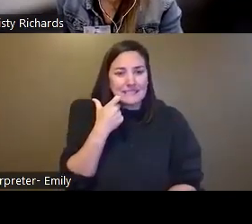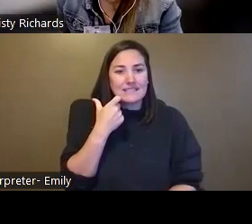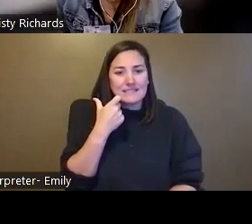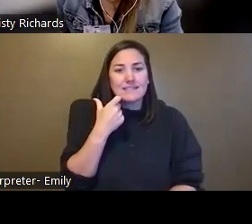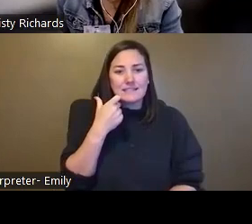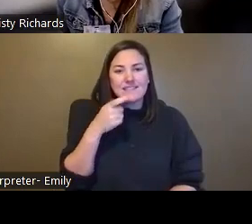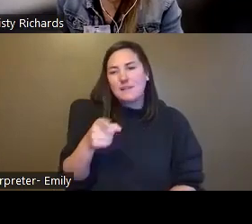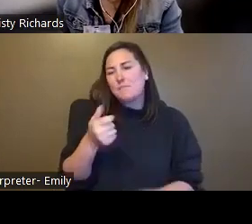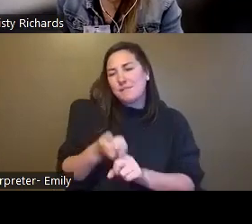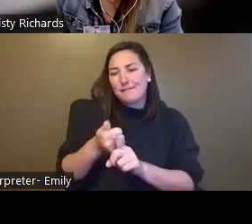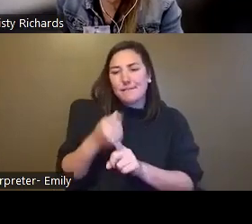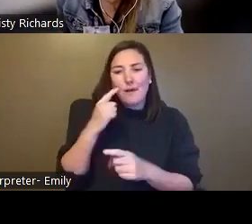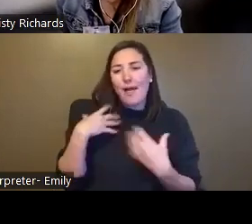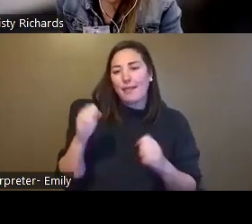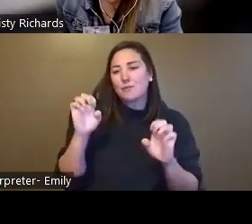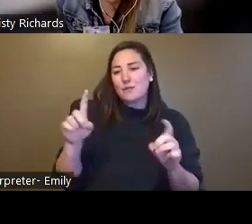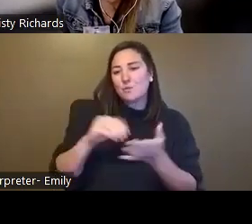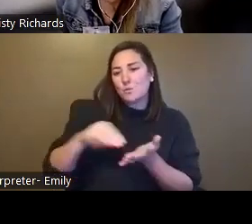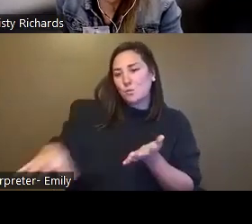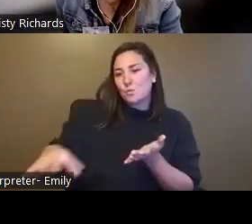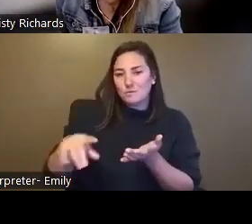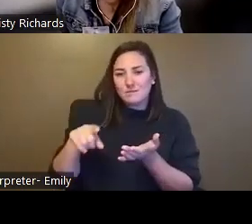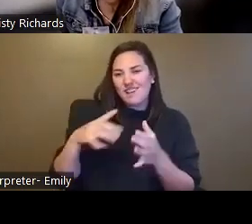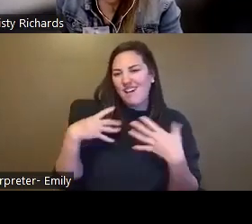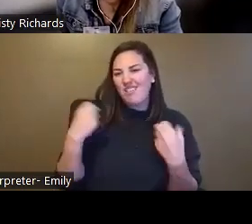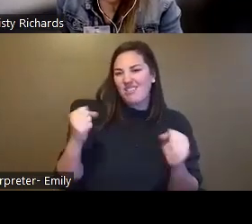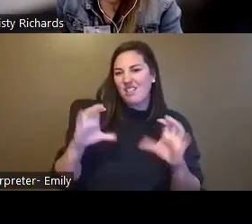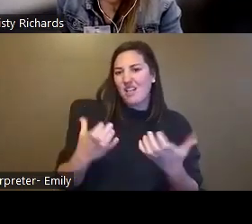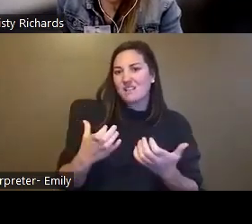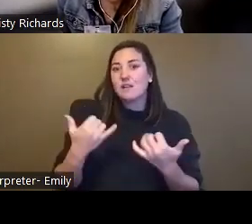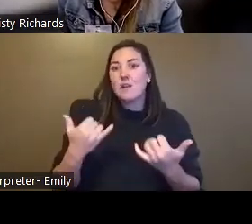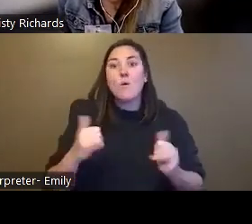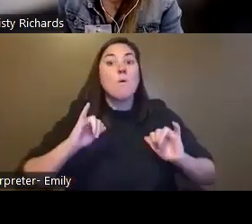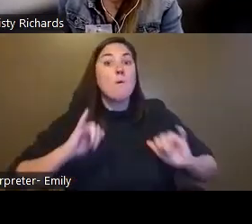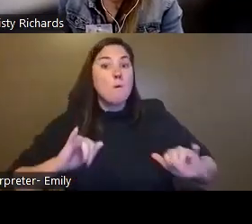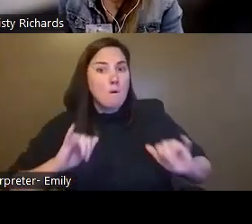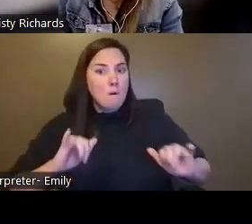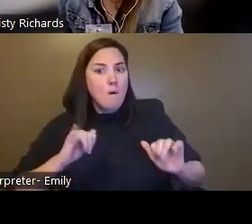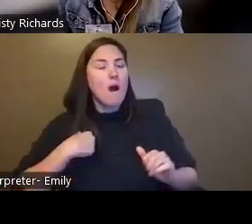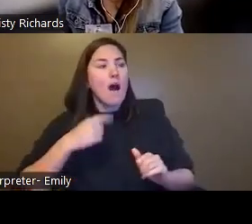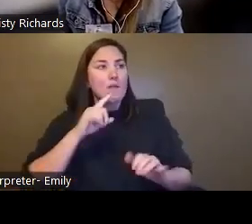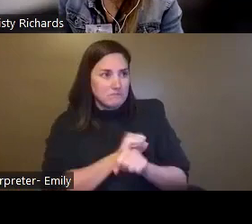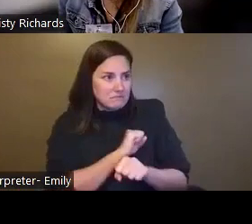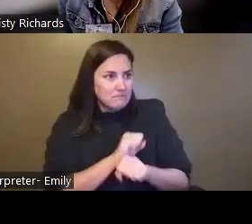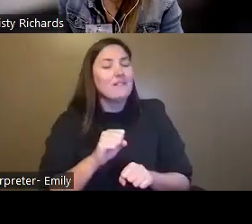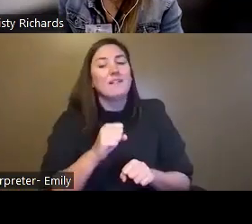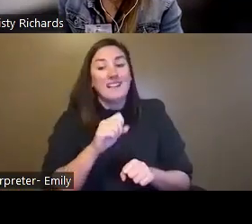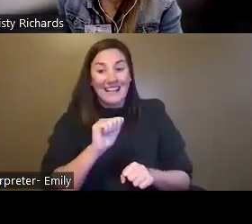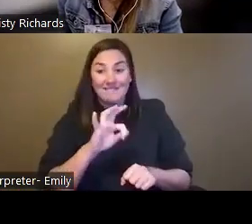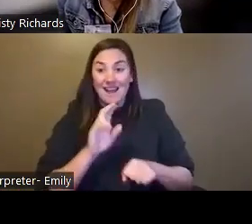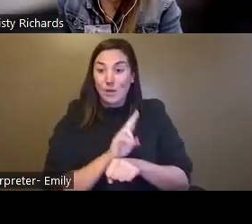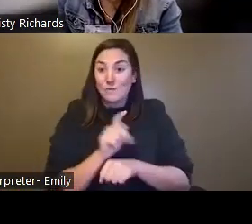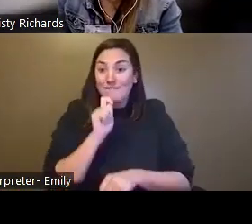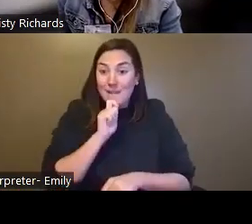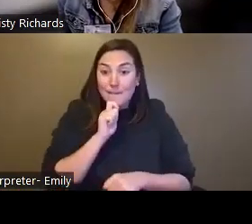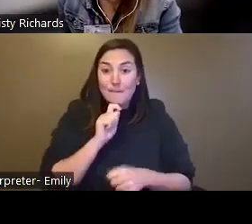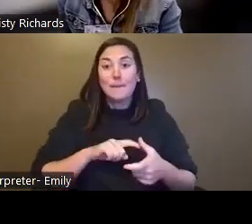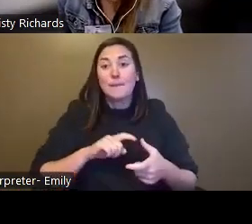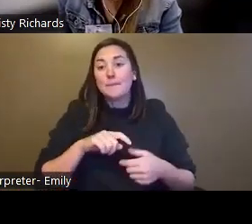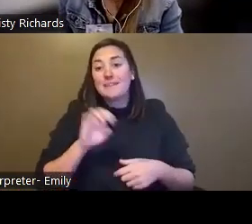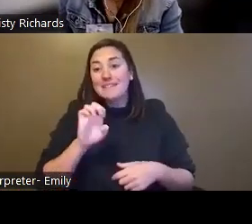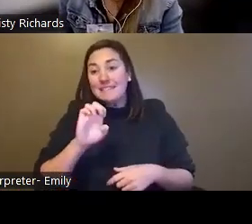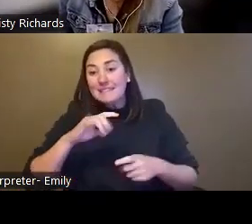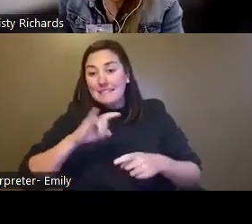education students, and they're reporting back that they are now starting to understand the health effects of vaping and their attitudes toward